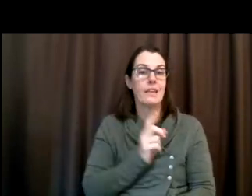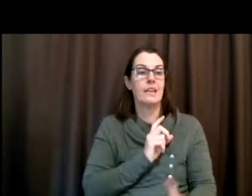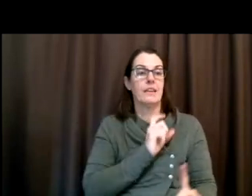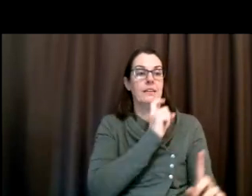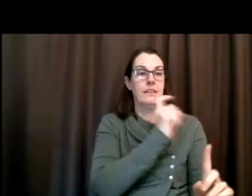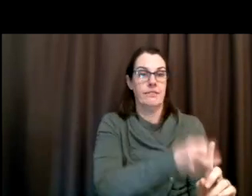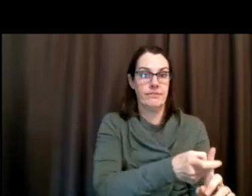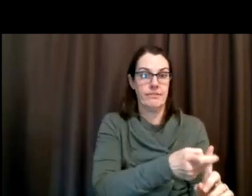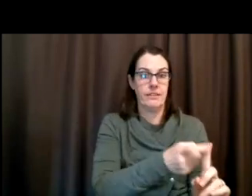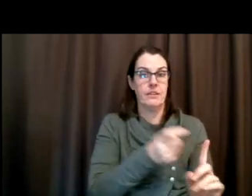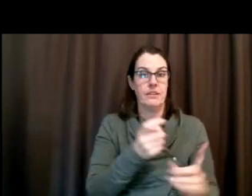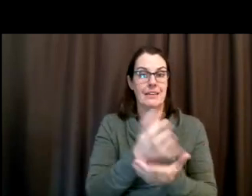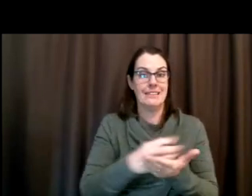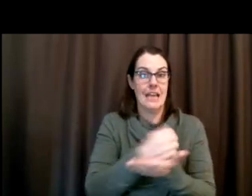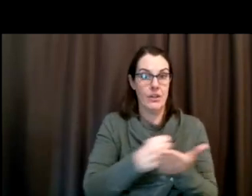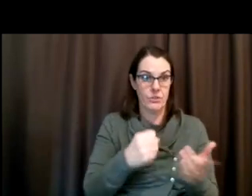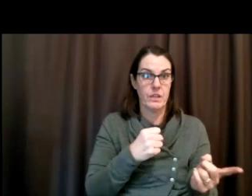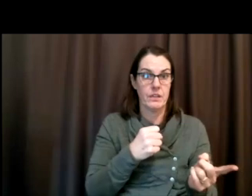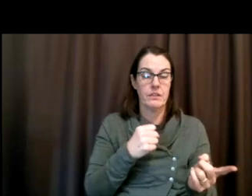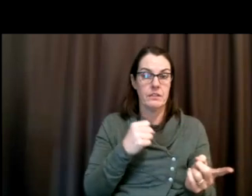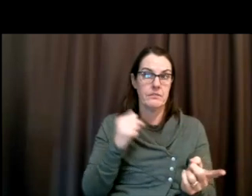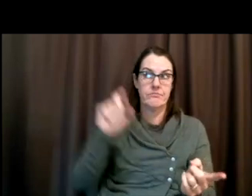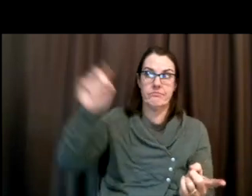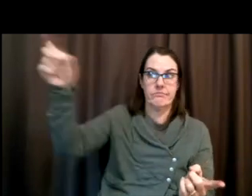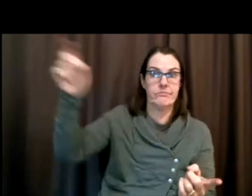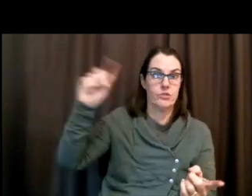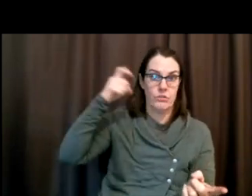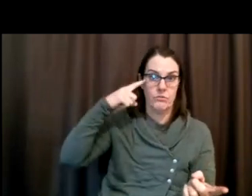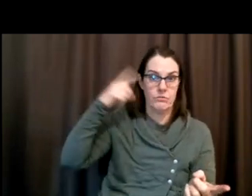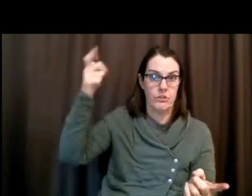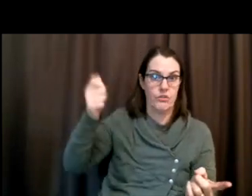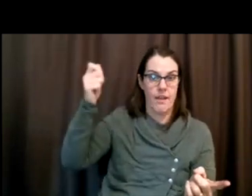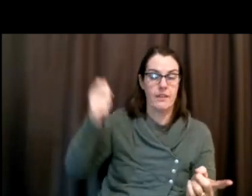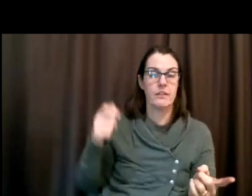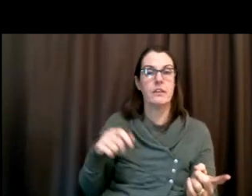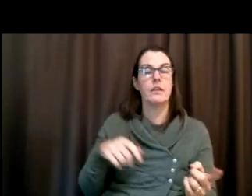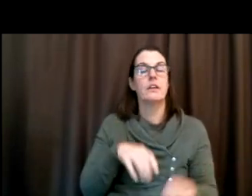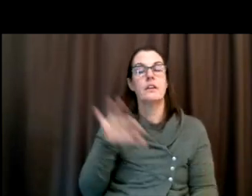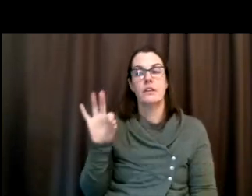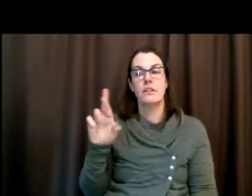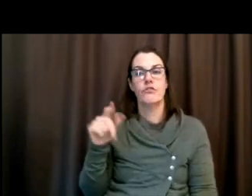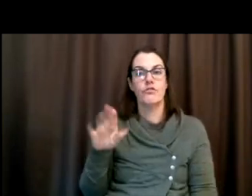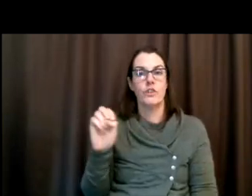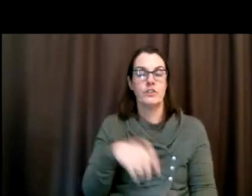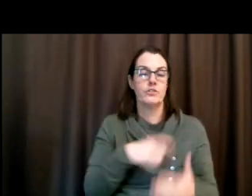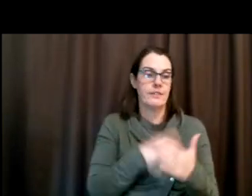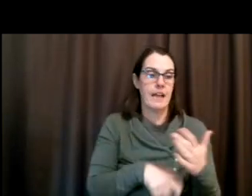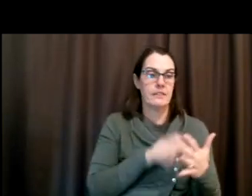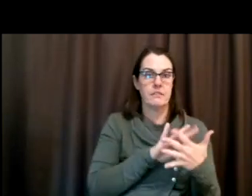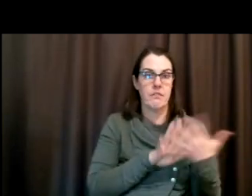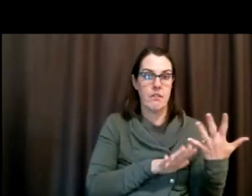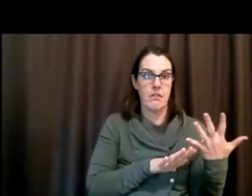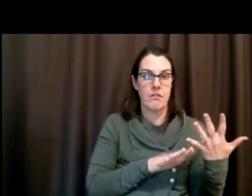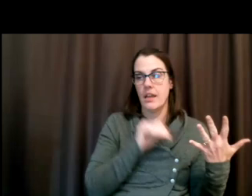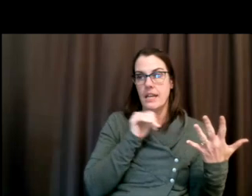going to have salary assigned to that grant. Fringe and taxes and all of that will not